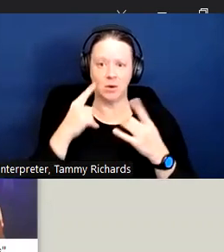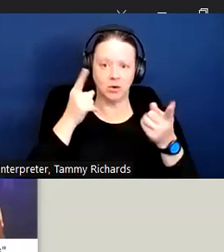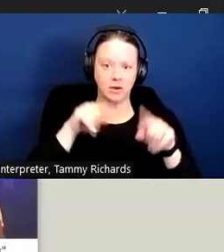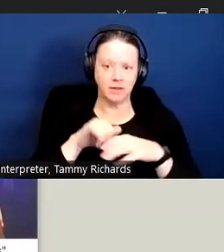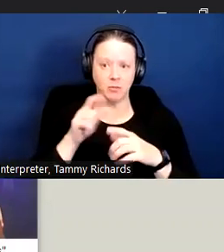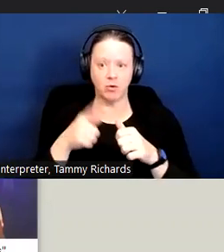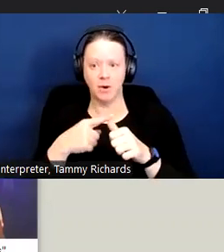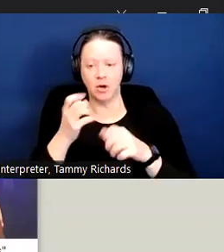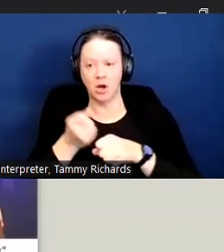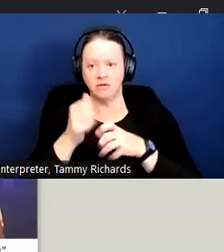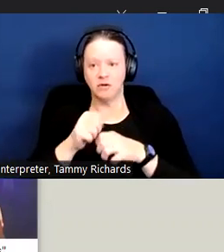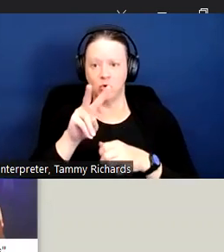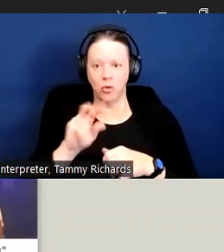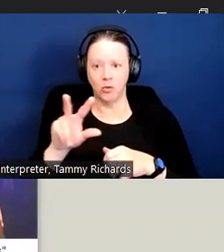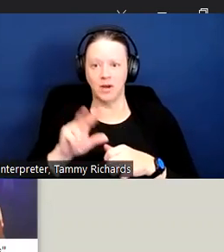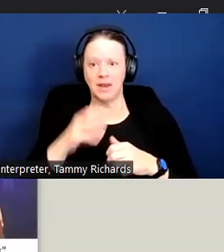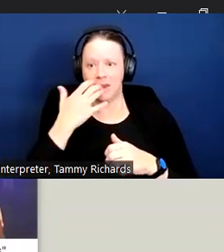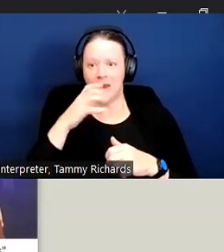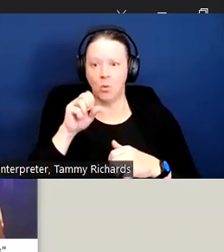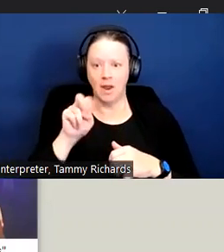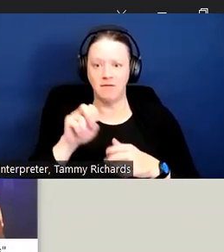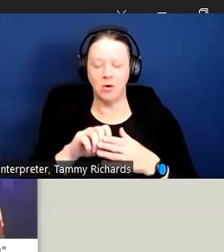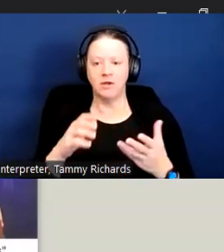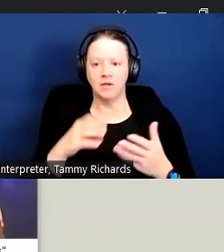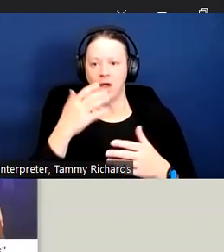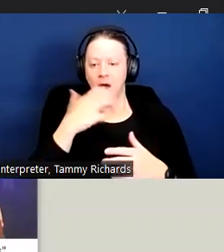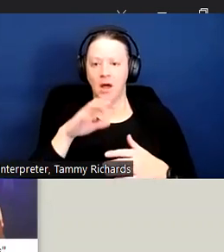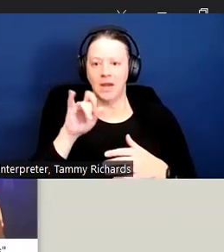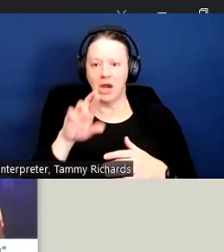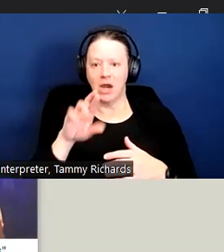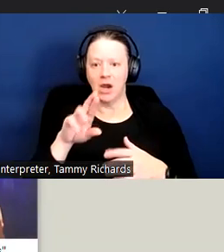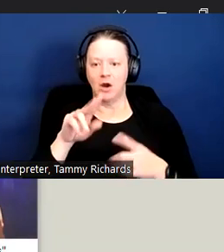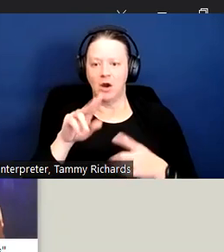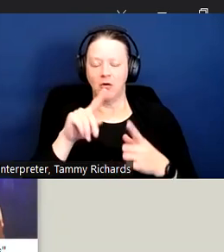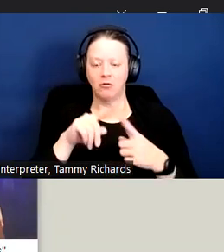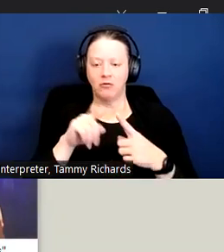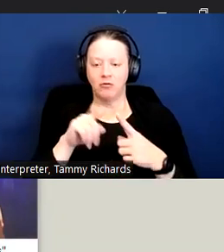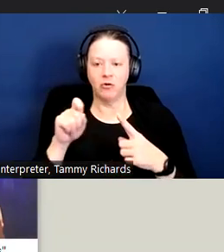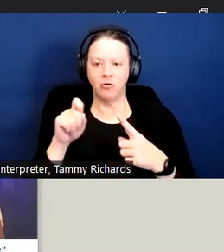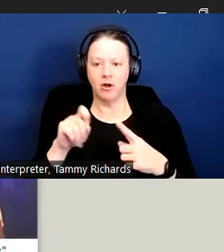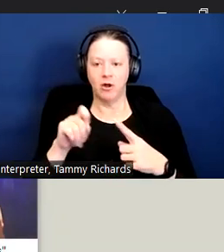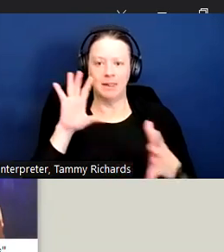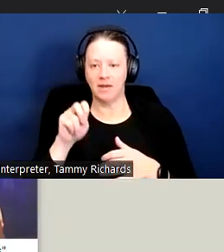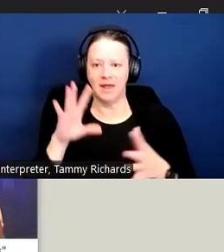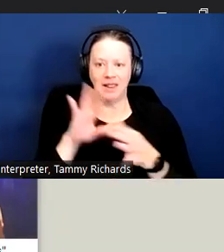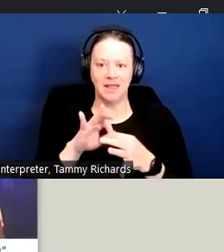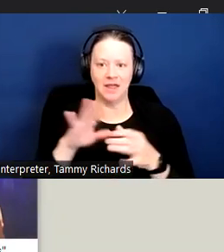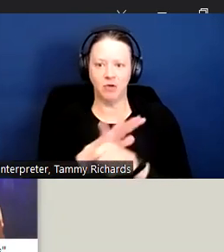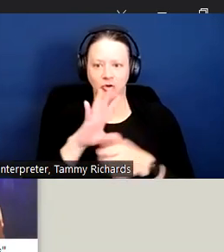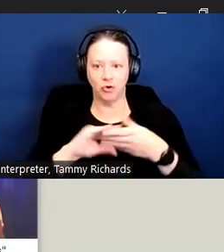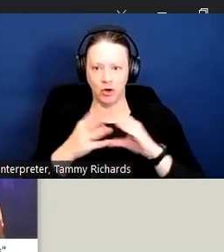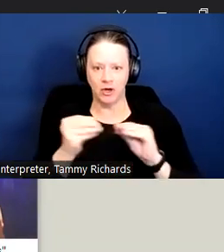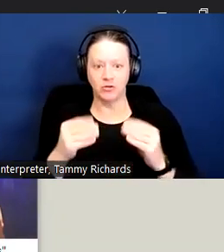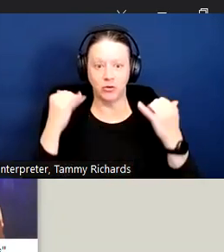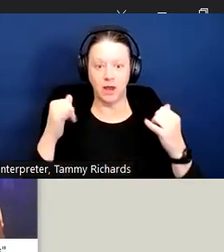heat wave was hot air from link heat wave. Link full story. So if you notice now, okay, now it went from the